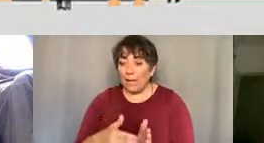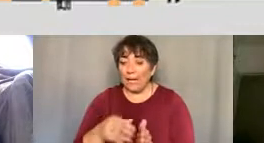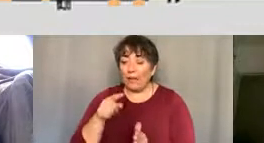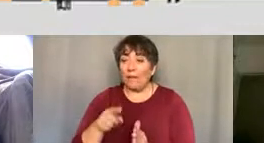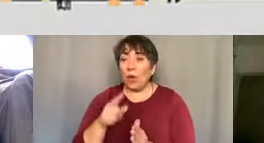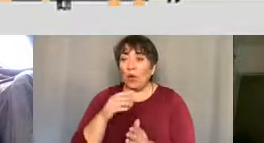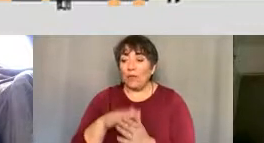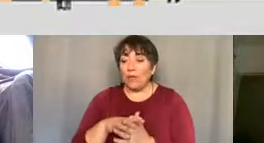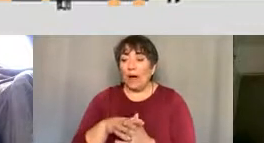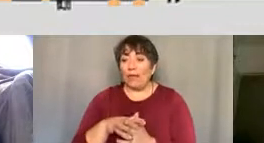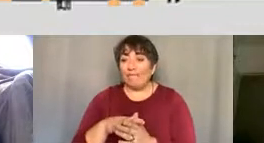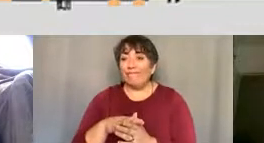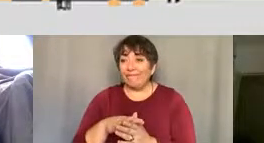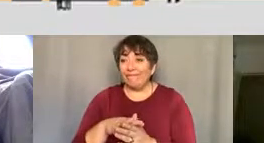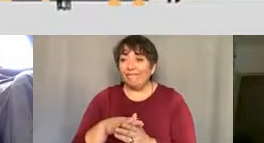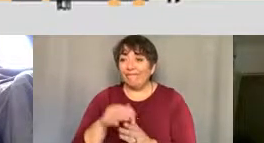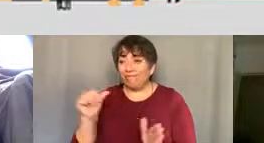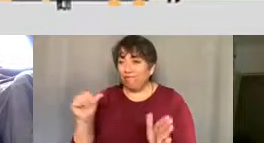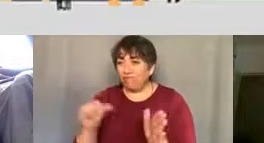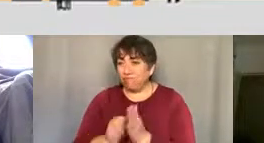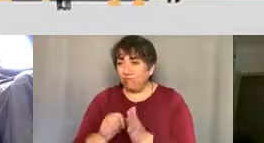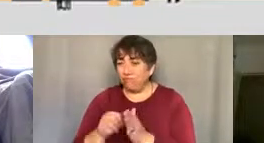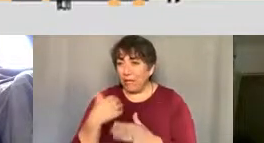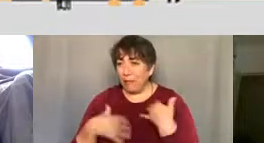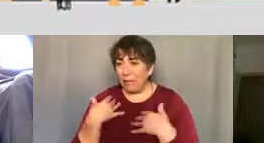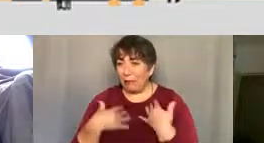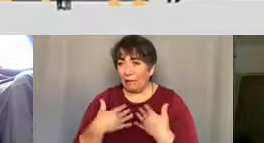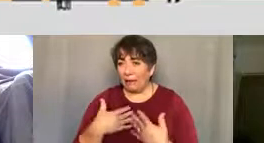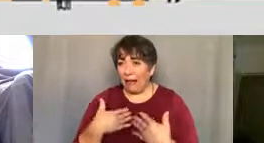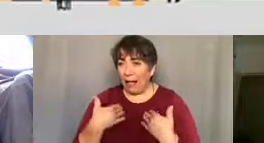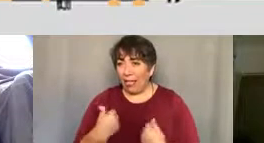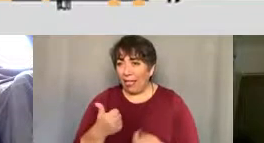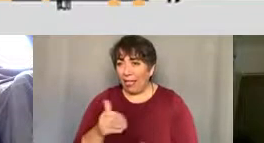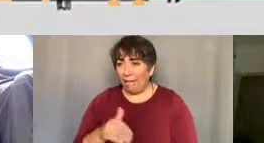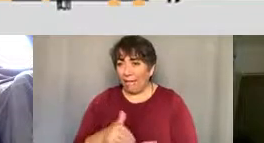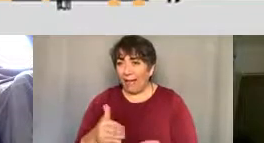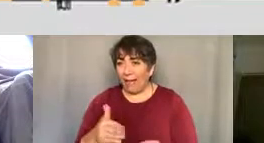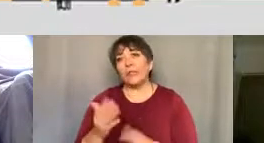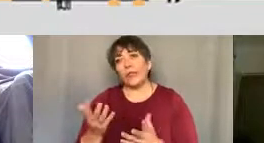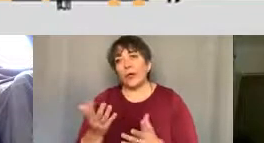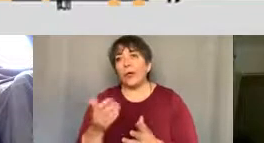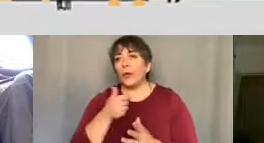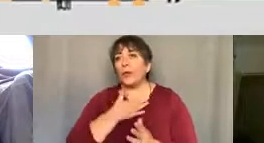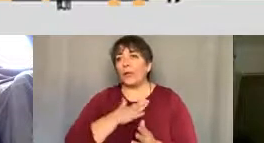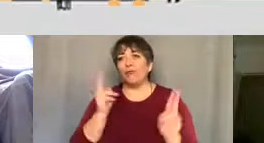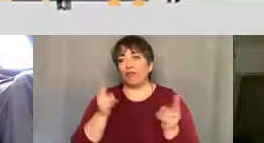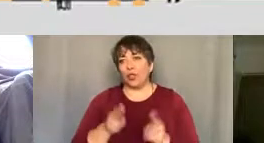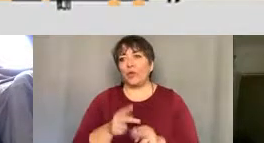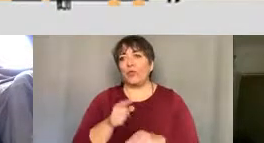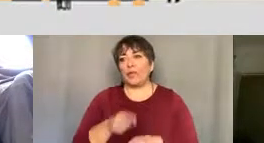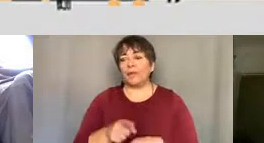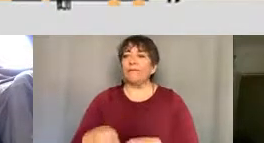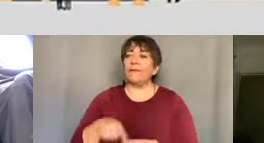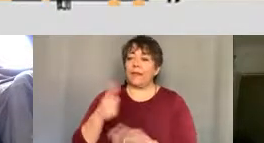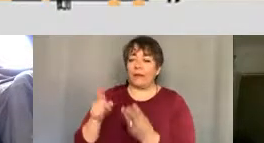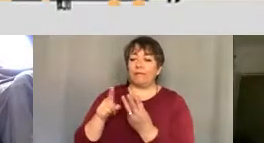harms and improve safety for patients across the country. And then waste is the last thing.